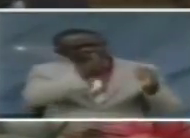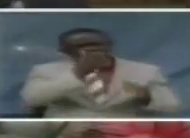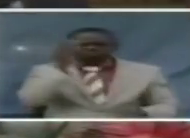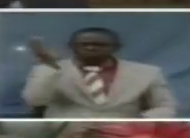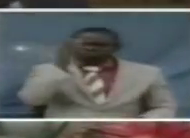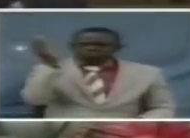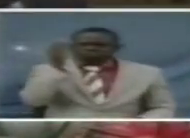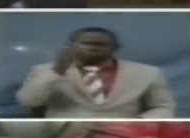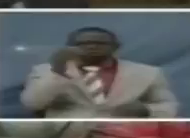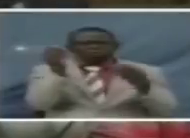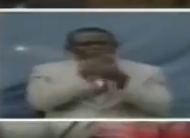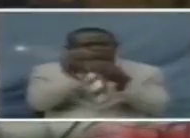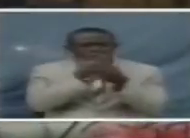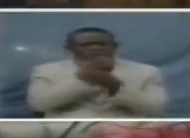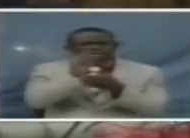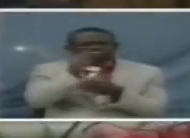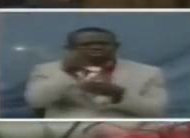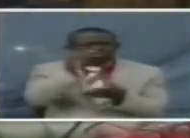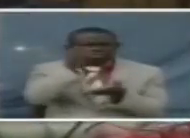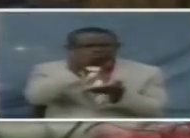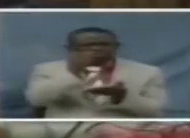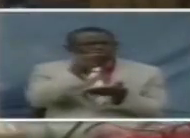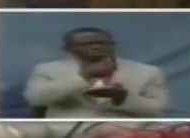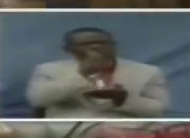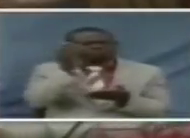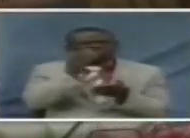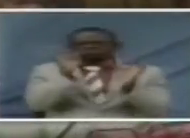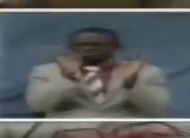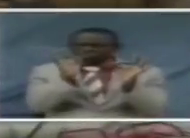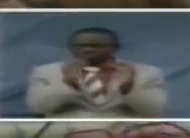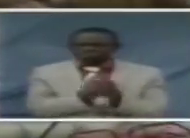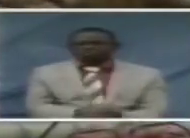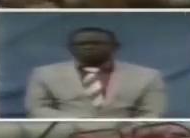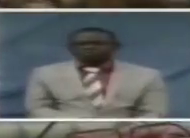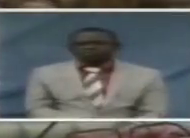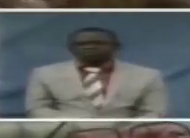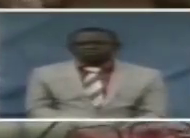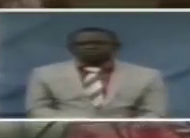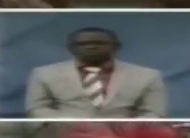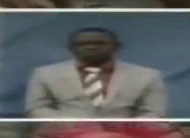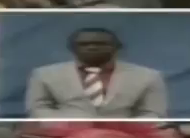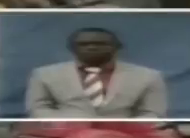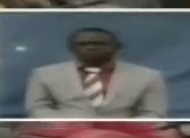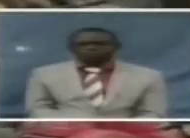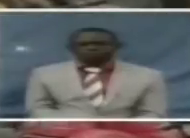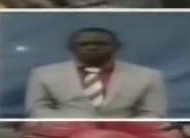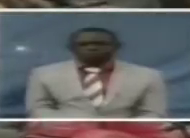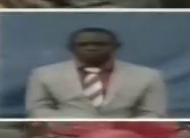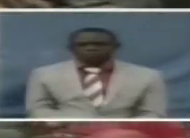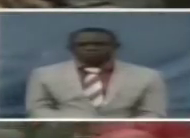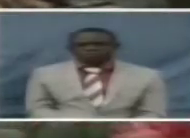Honorable Minister of Finance for the able manner in which he has presented the 2018 national budget.